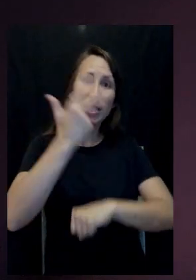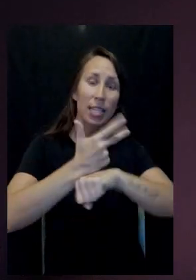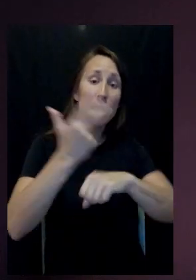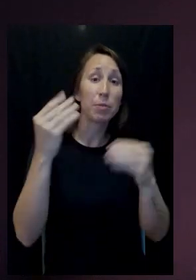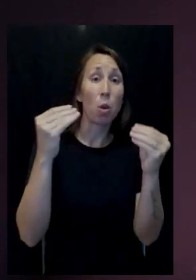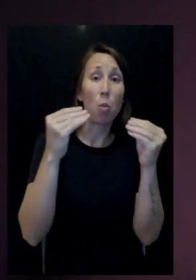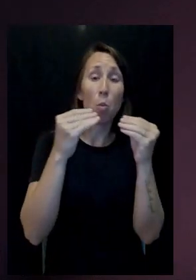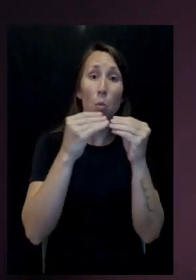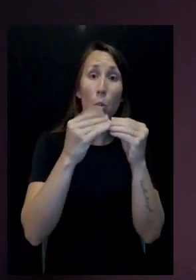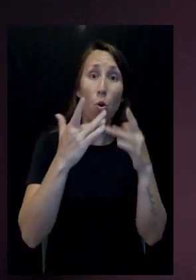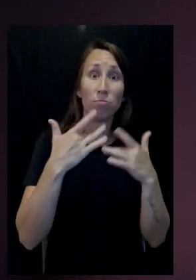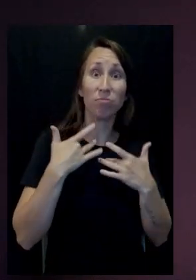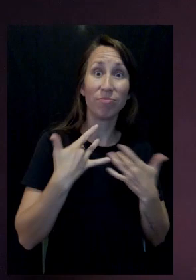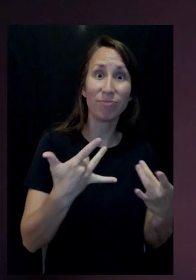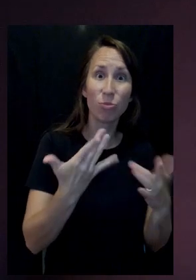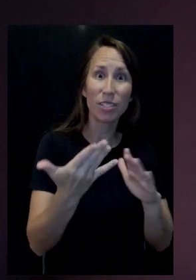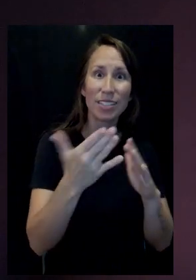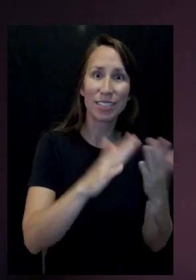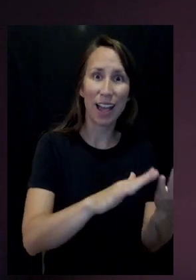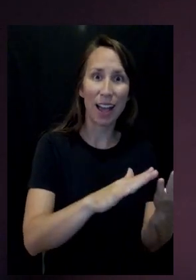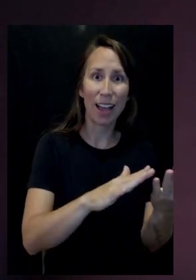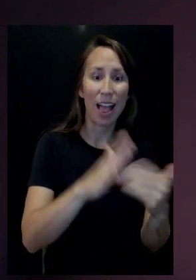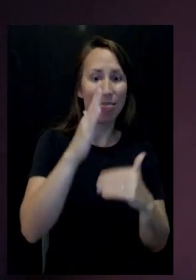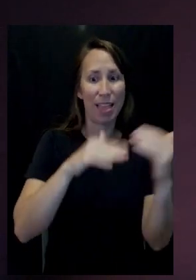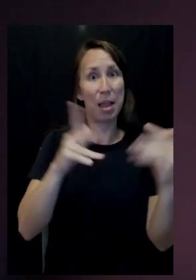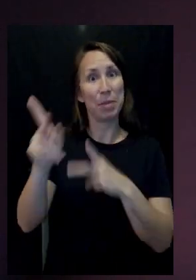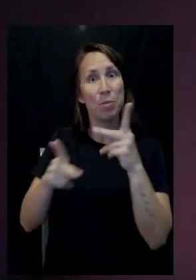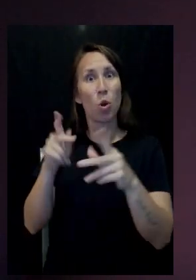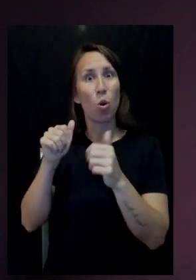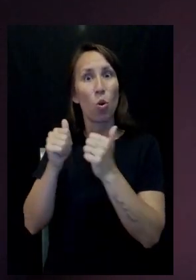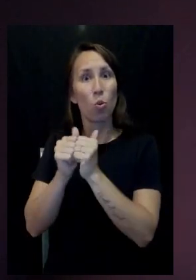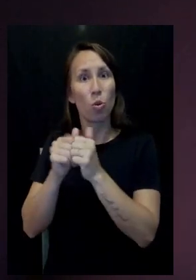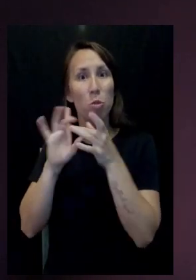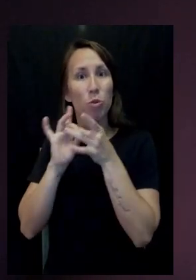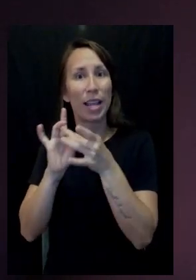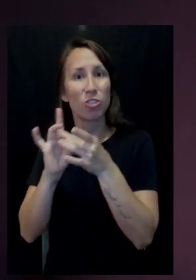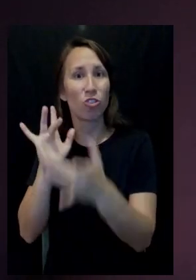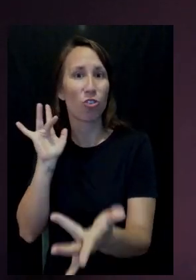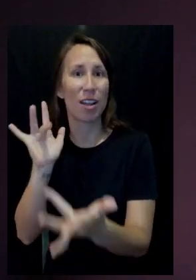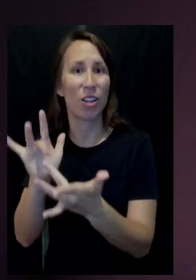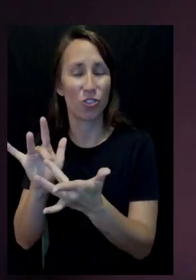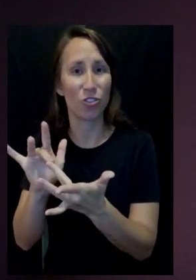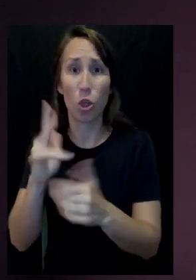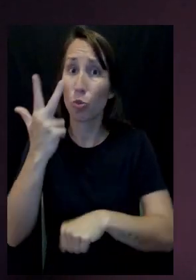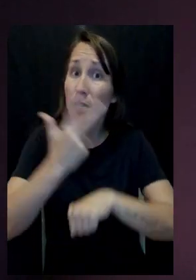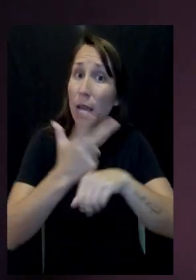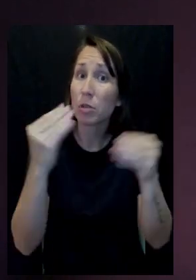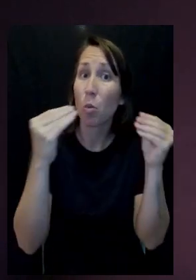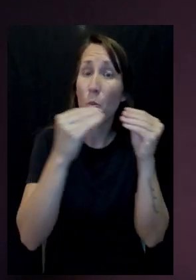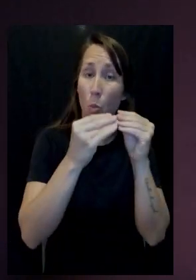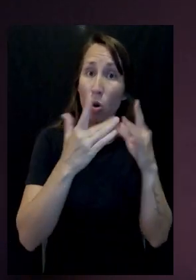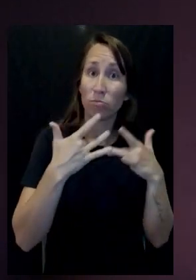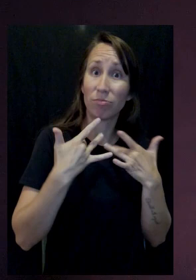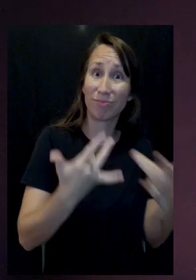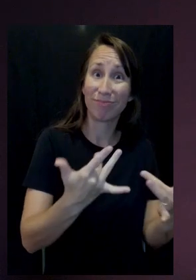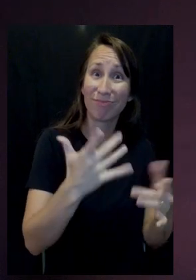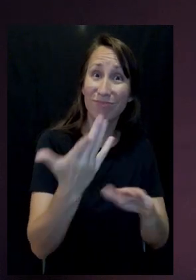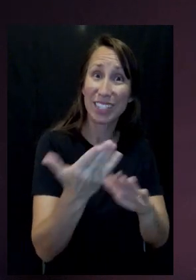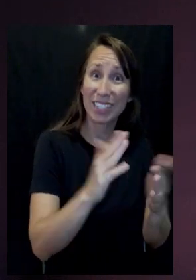to die than those with relational connections. 3 times more likely. People who are isolated versus